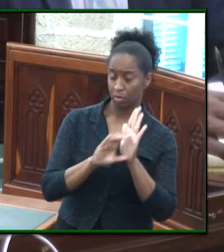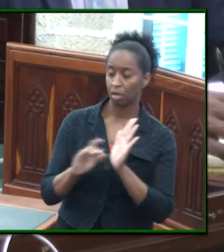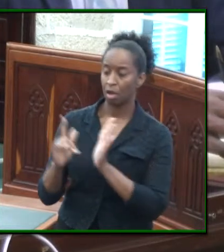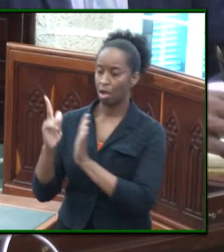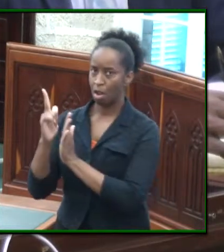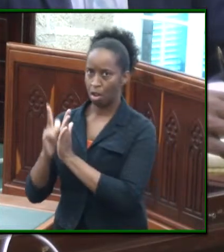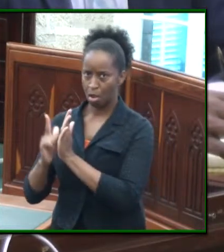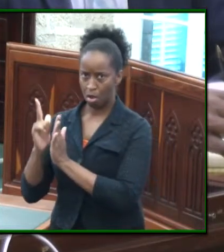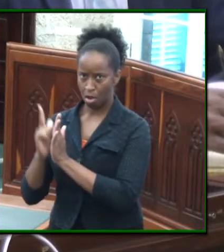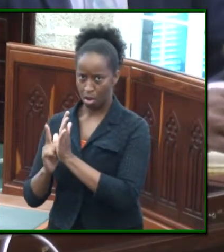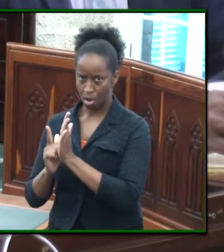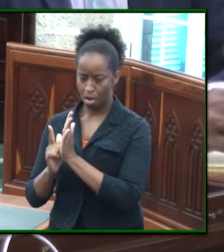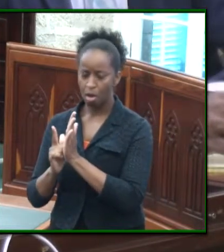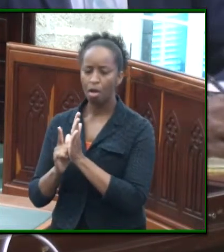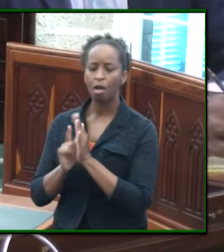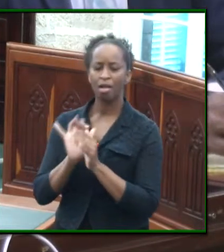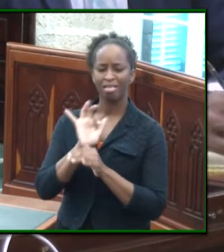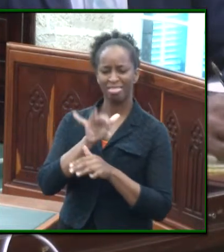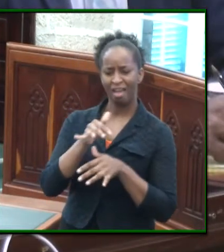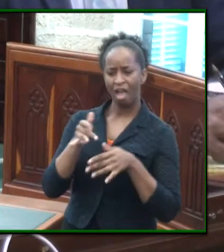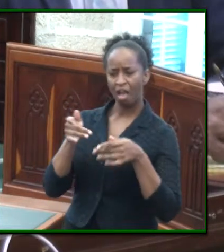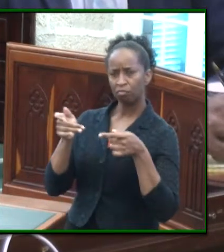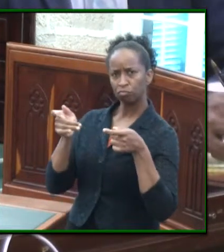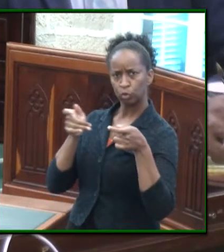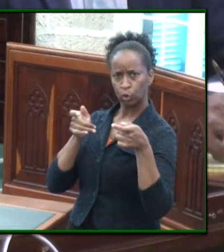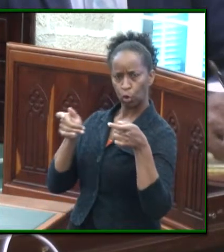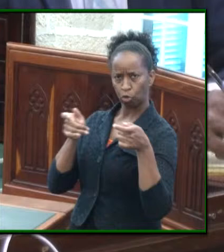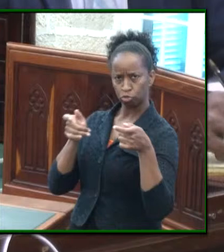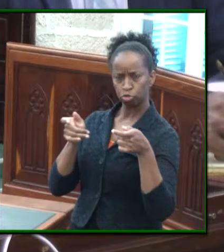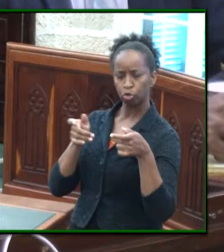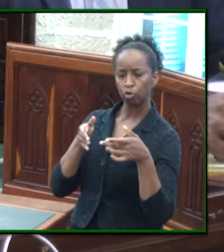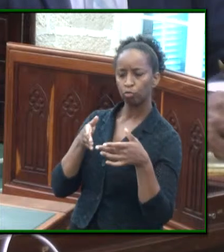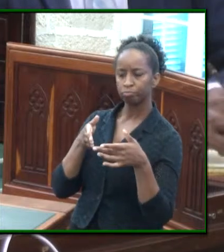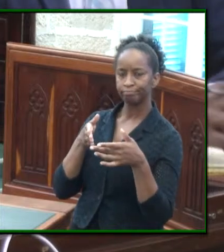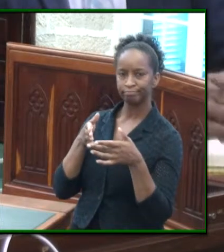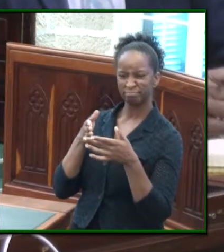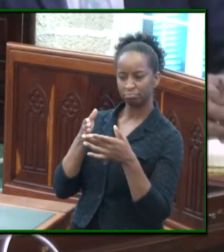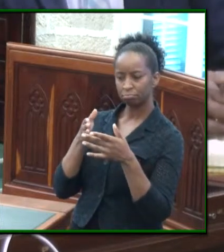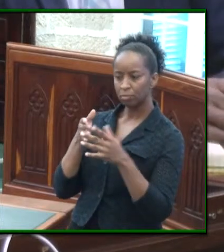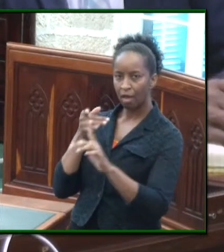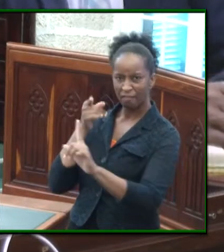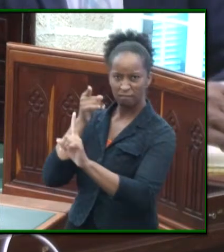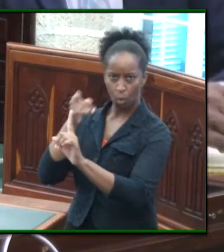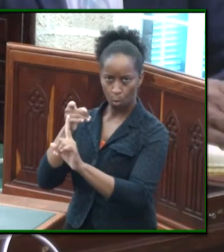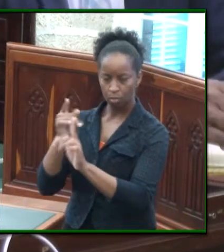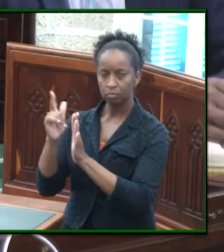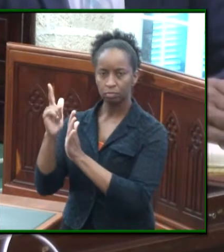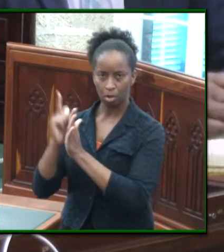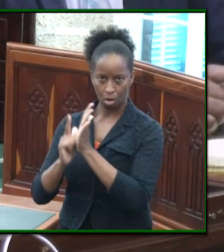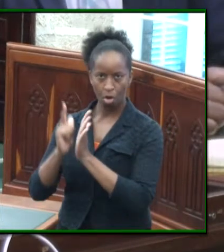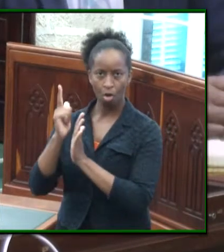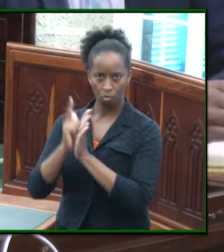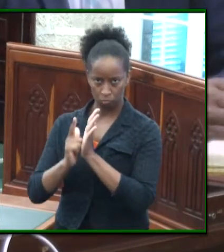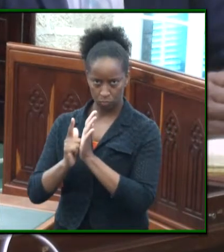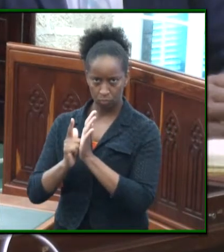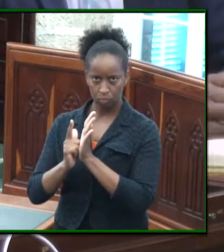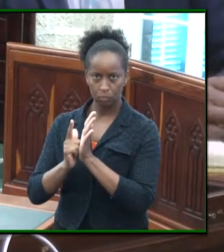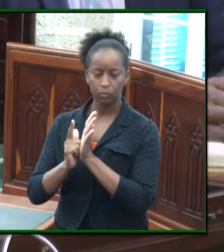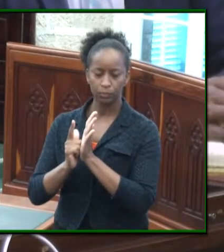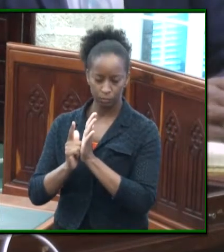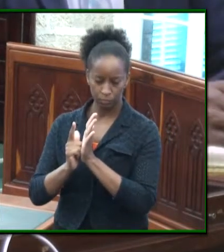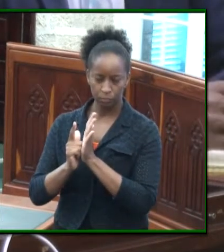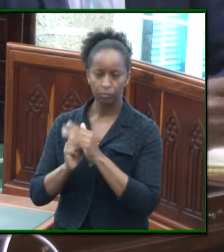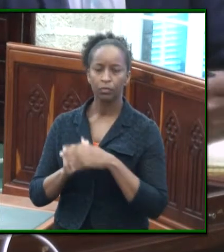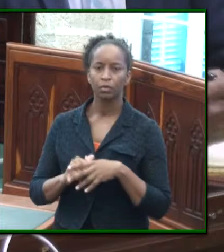often touching on concerning matters relating to how the state relates to its